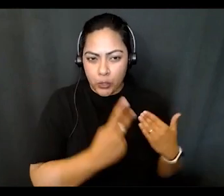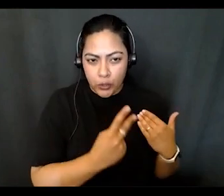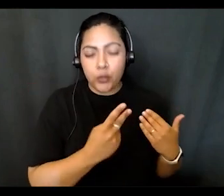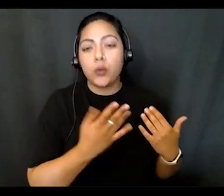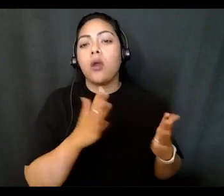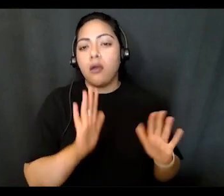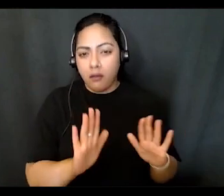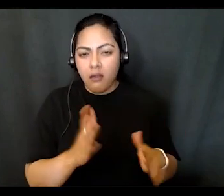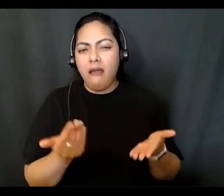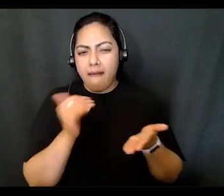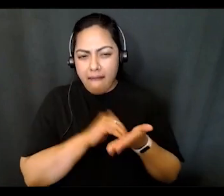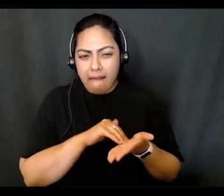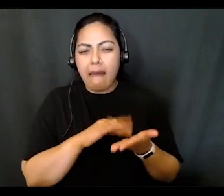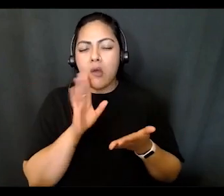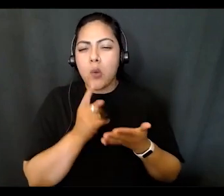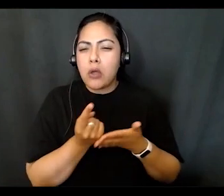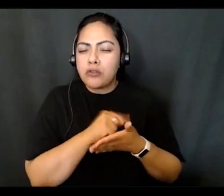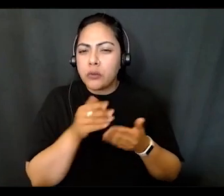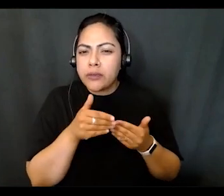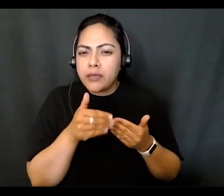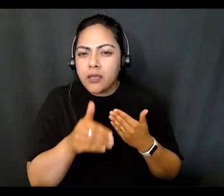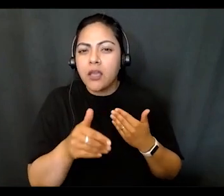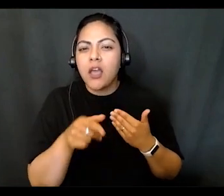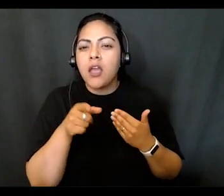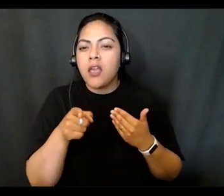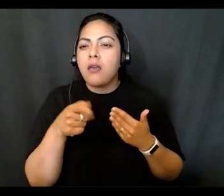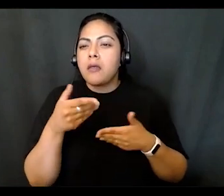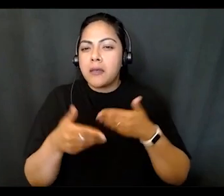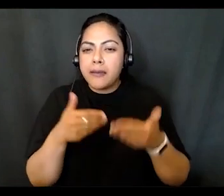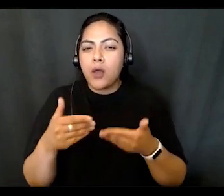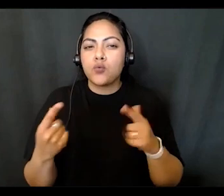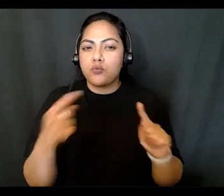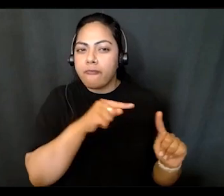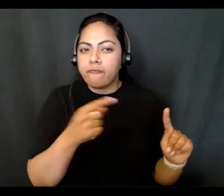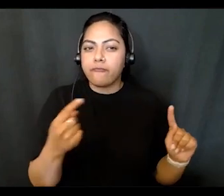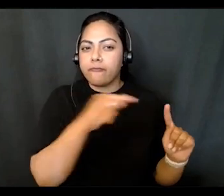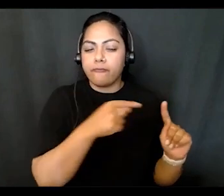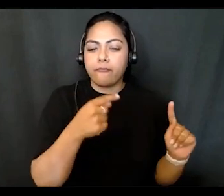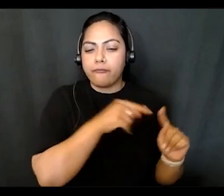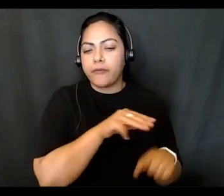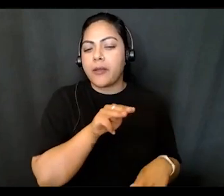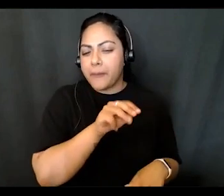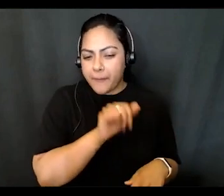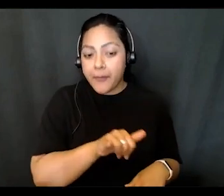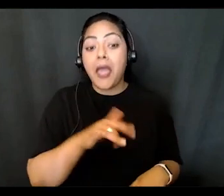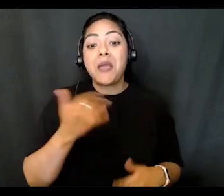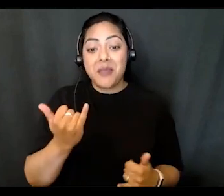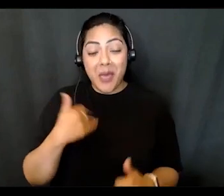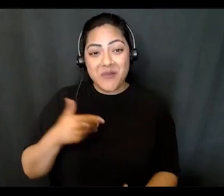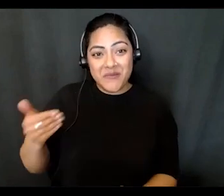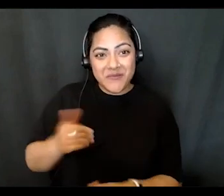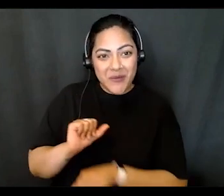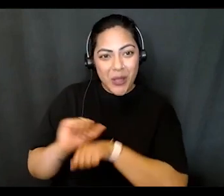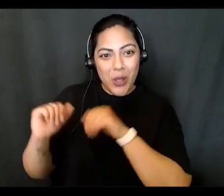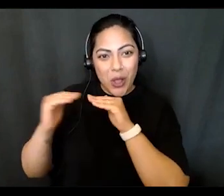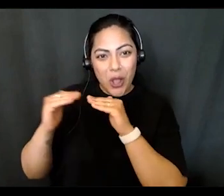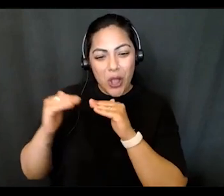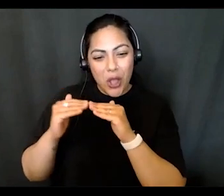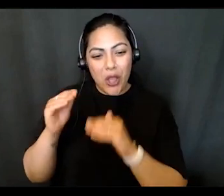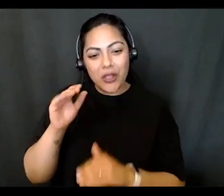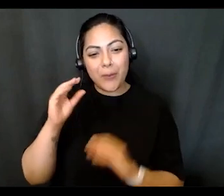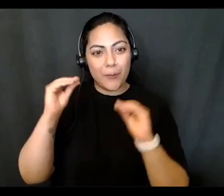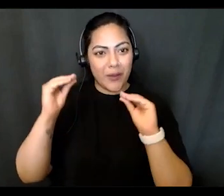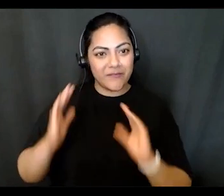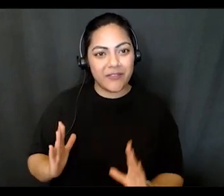in May as we move through today's webinar. And I invite my colleague, Professor Sume and Ndumbe-Eyoh, to come on and speak